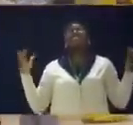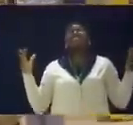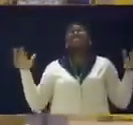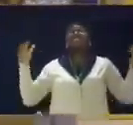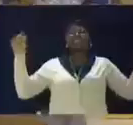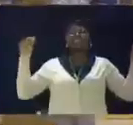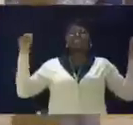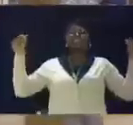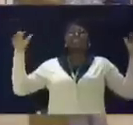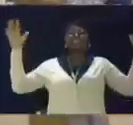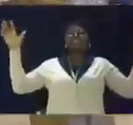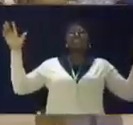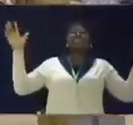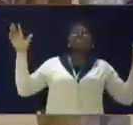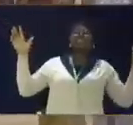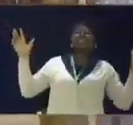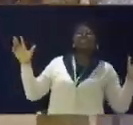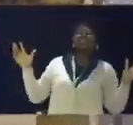Hallelujah.